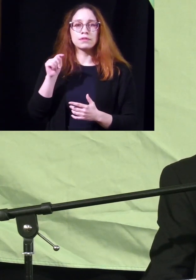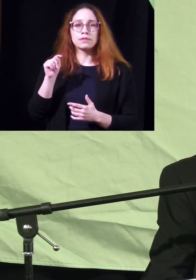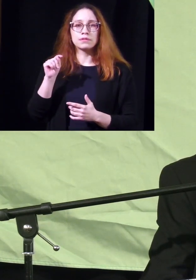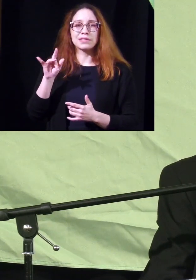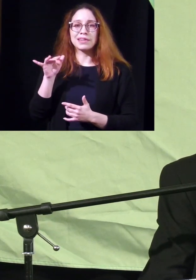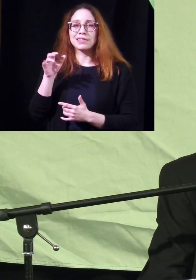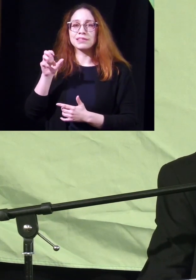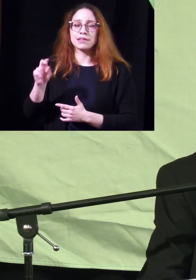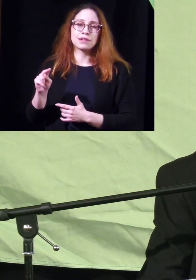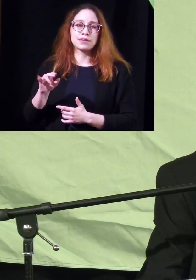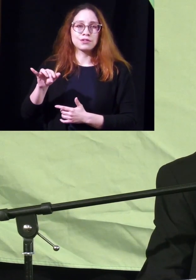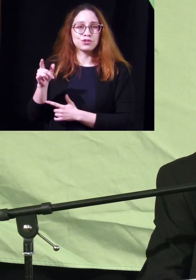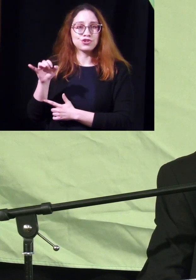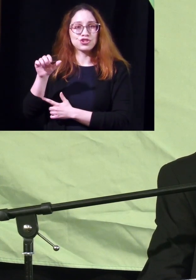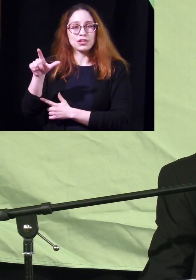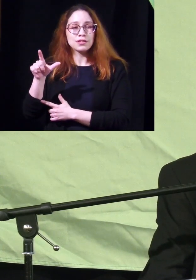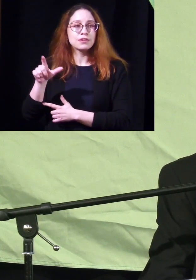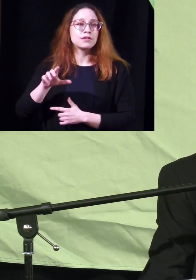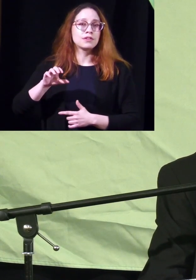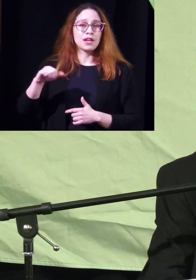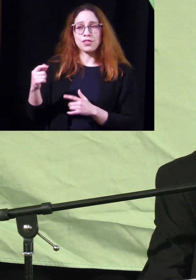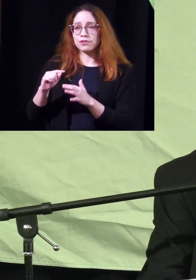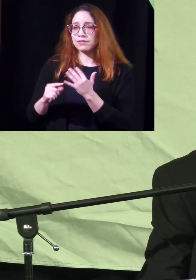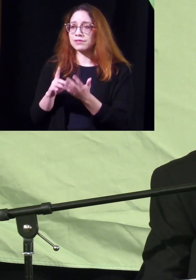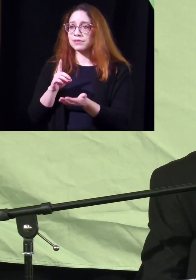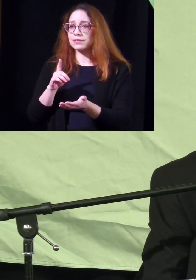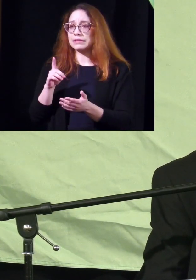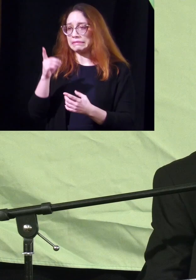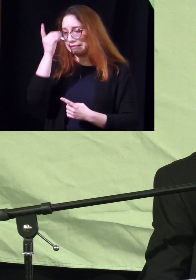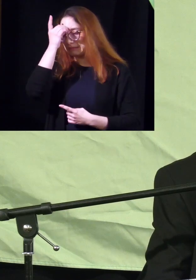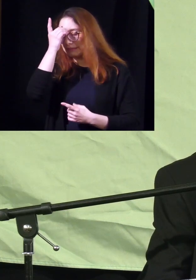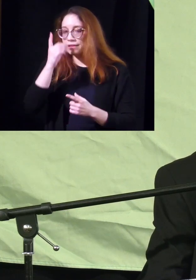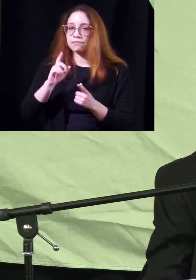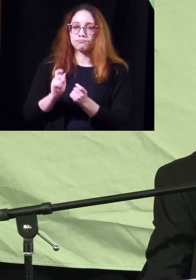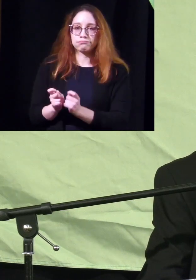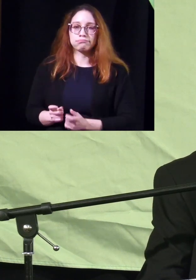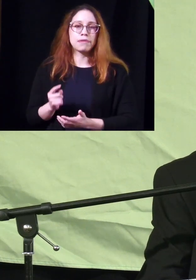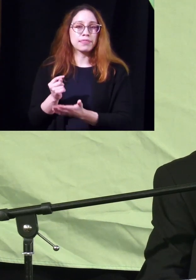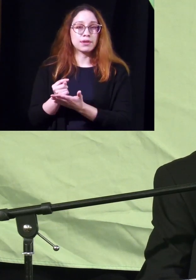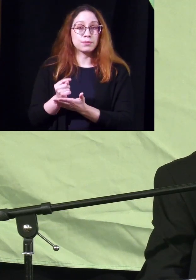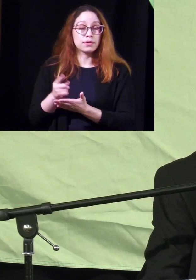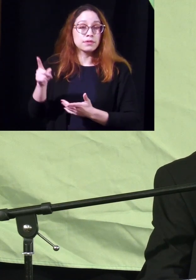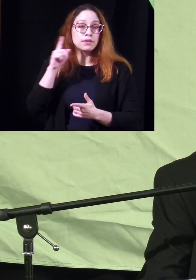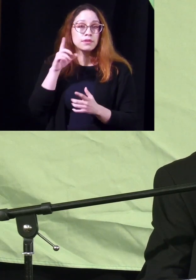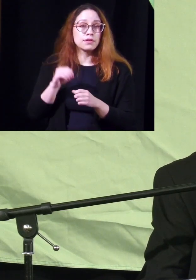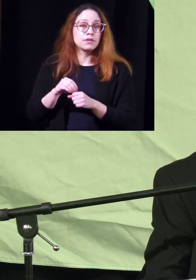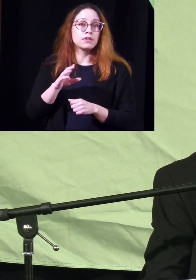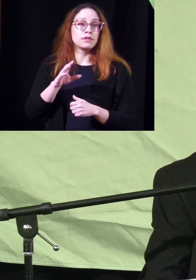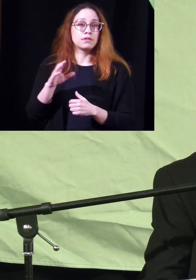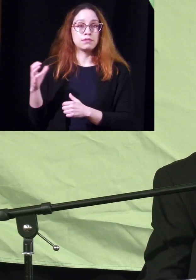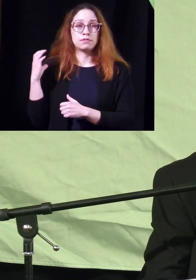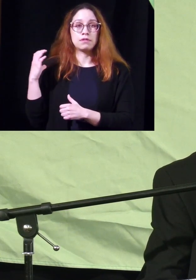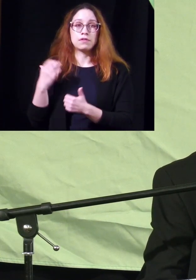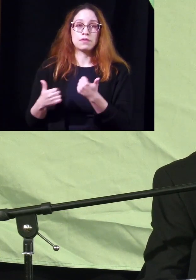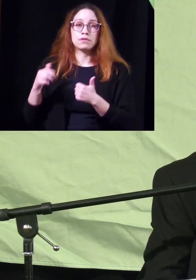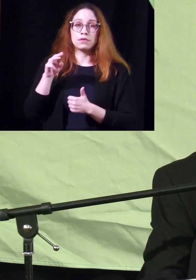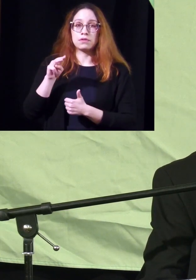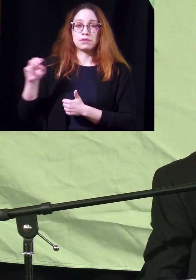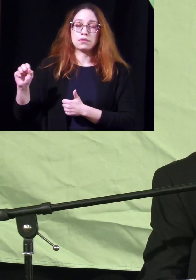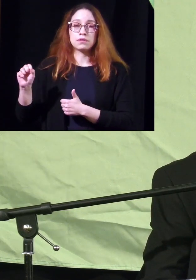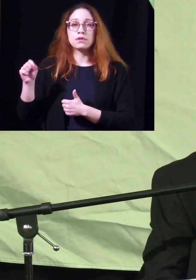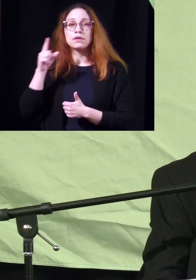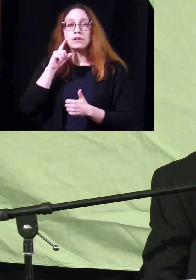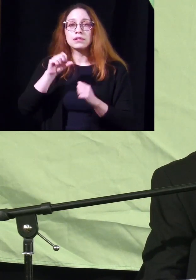Tysabri, Gilenya, Ocrevus, and other disease-modifying therapies. He served as a member and chair of the National Multiple